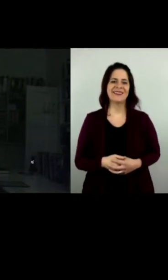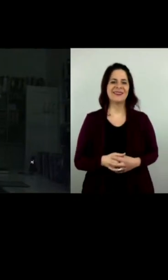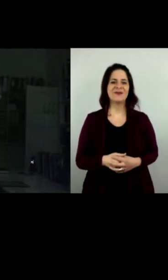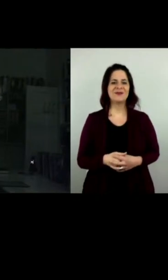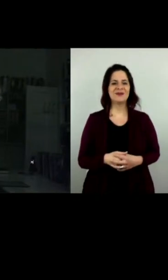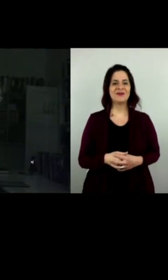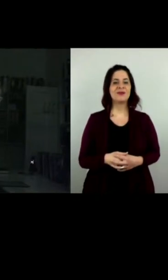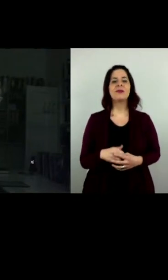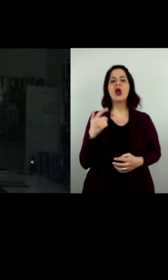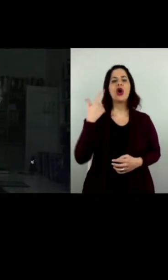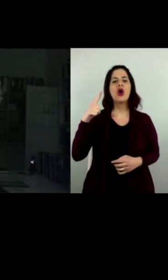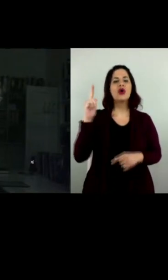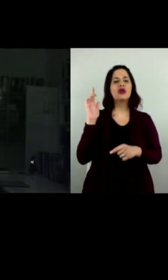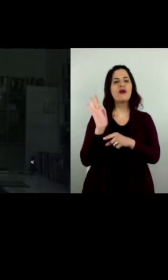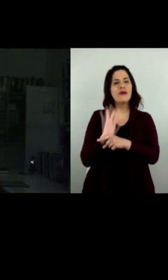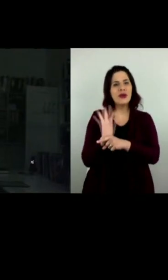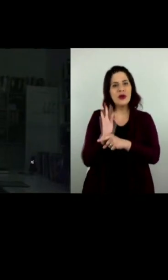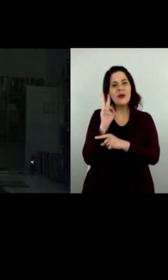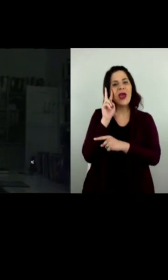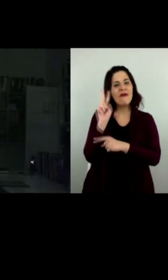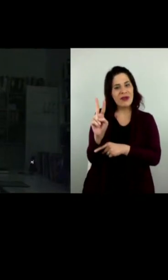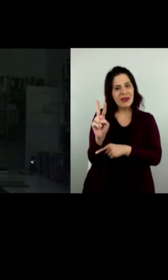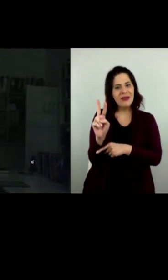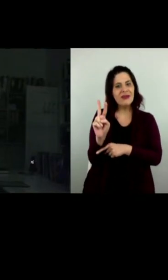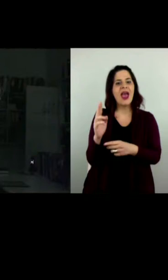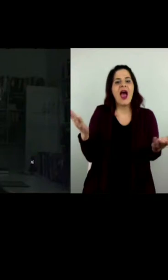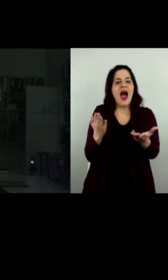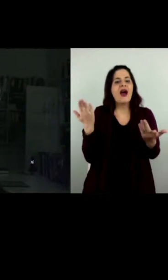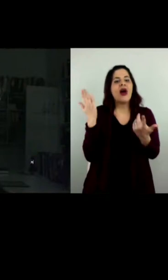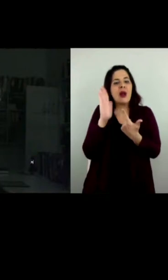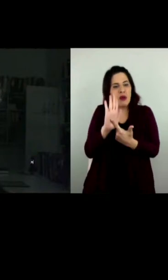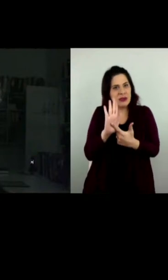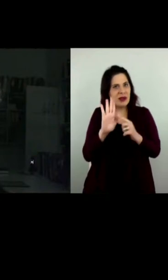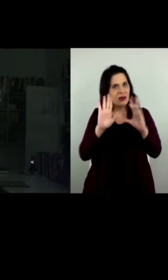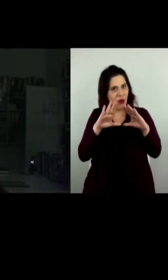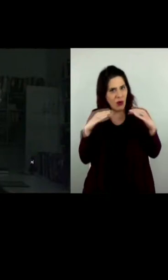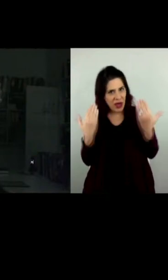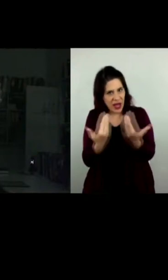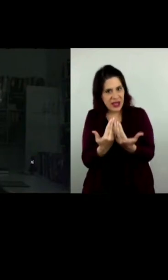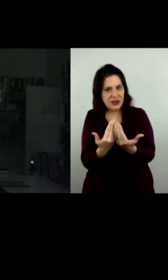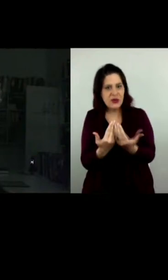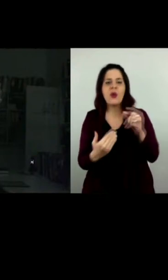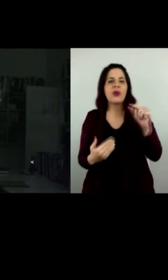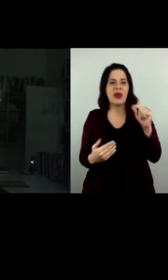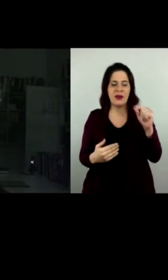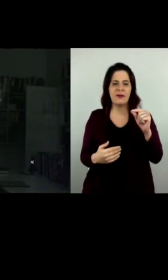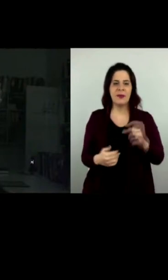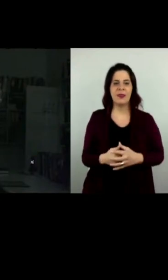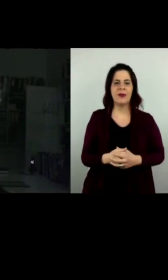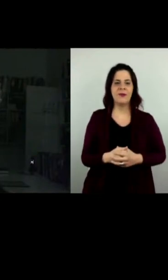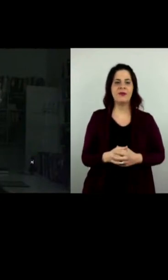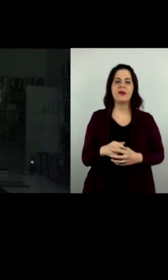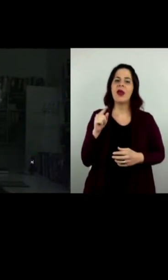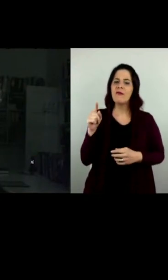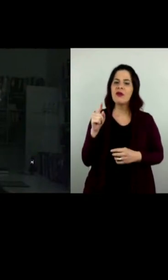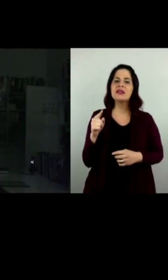another film that I saw that we are showing here during the conference, you are taking good care of